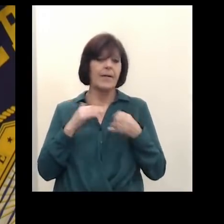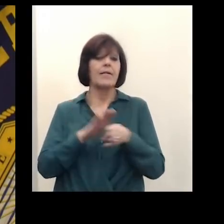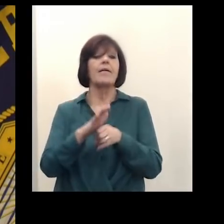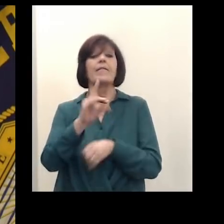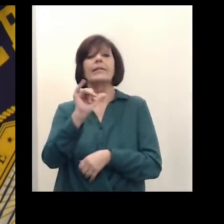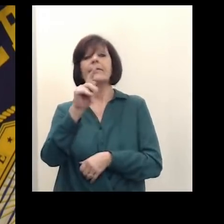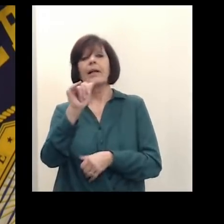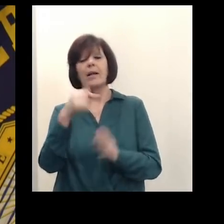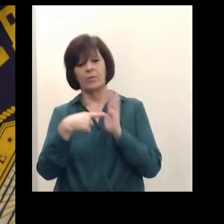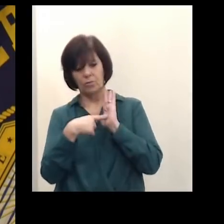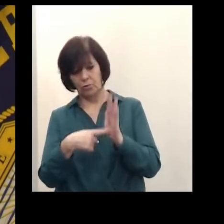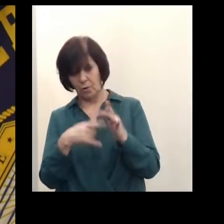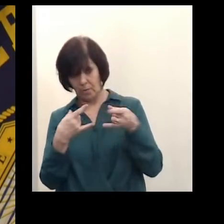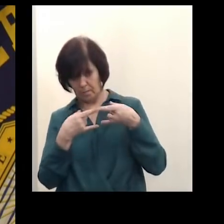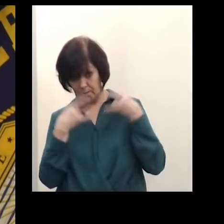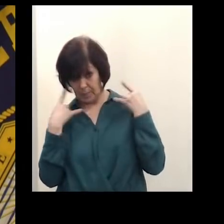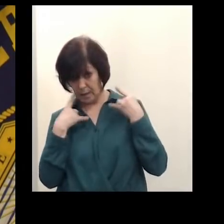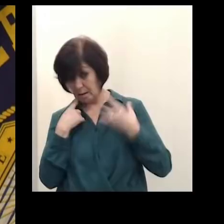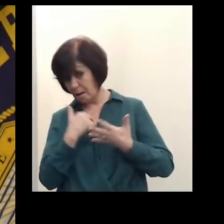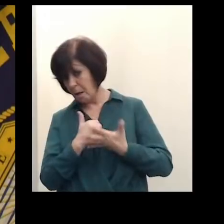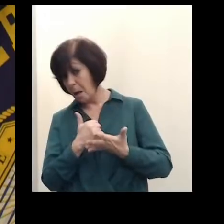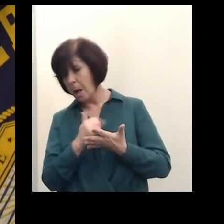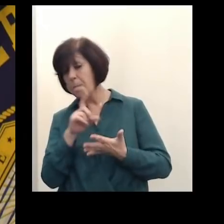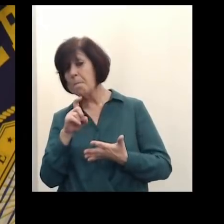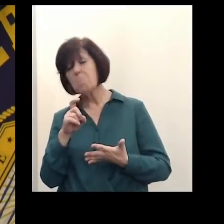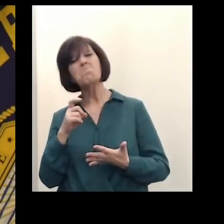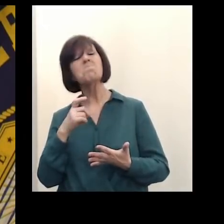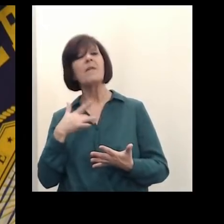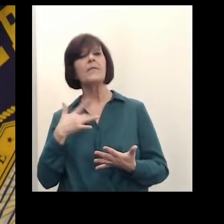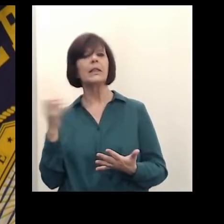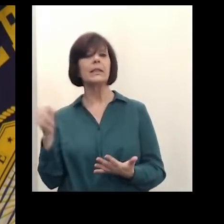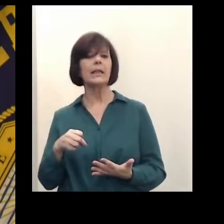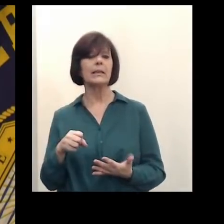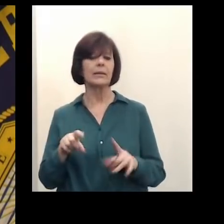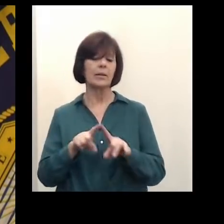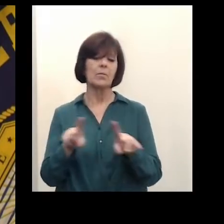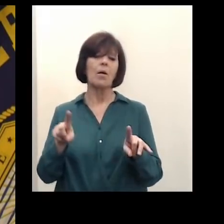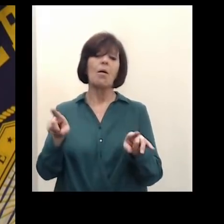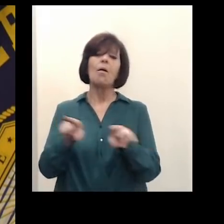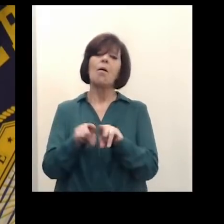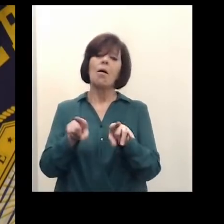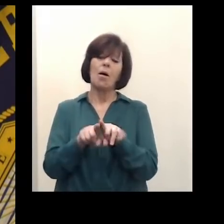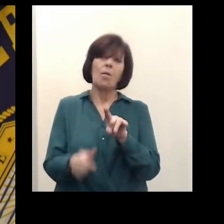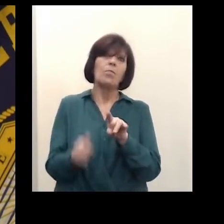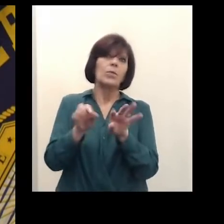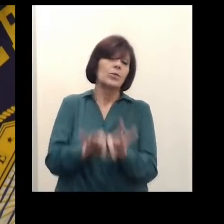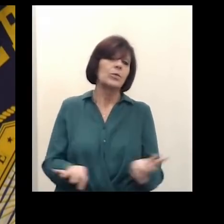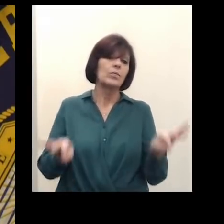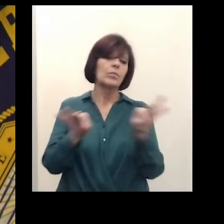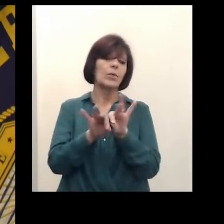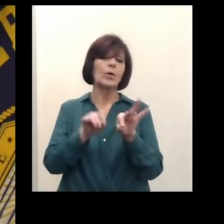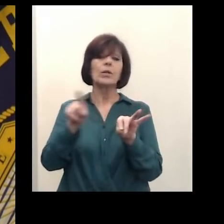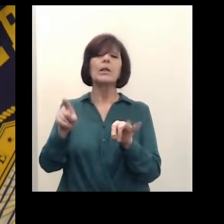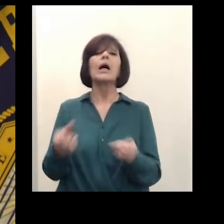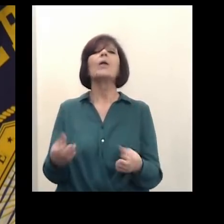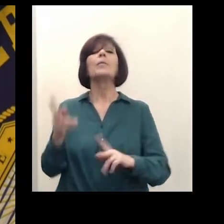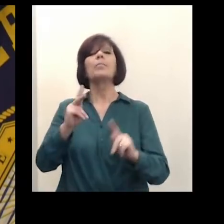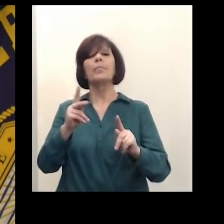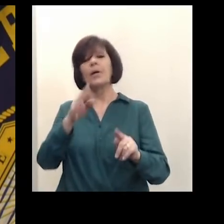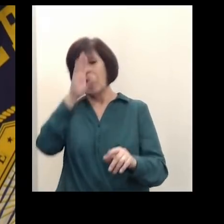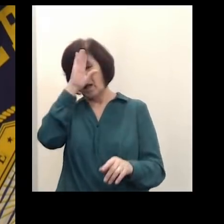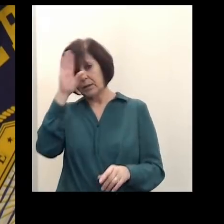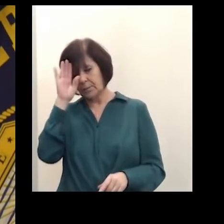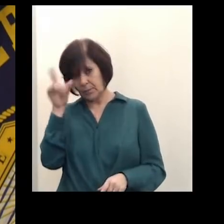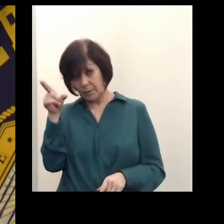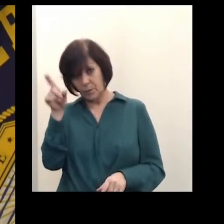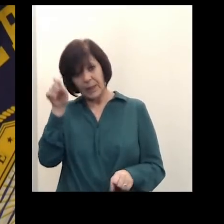mandate was making an effect. We think it is. We also, of course, the most important thing we're looking at is hospitalization rates. We have to keep the